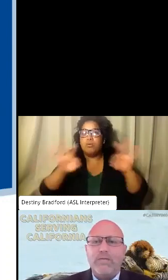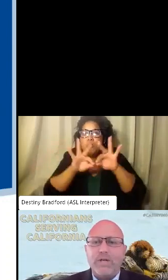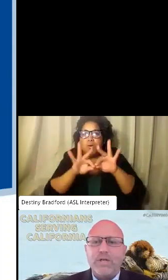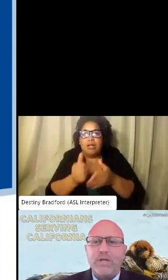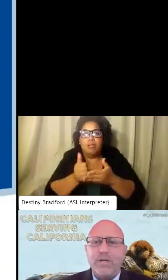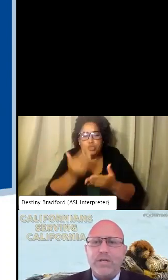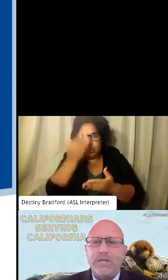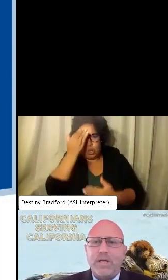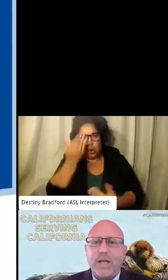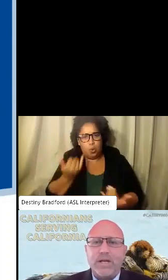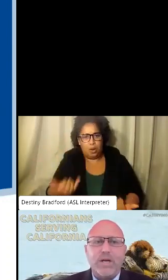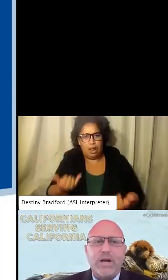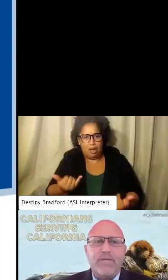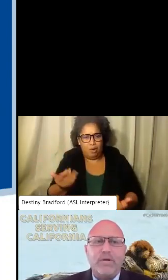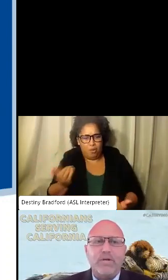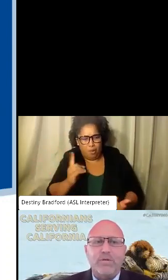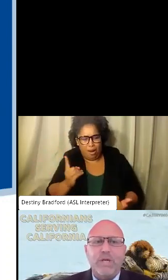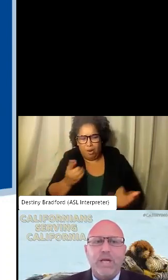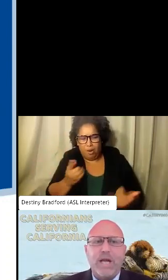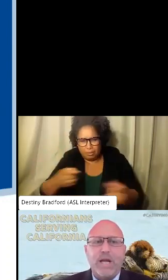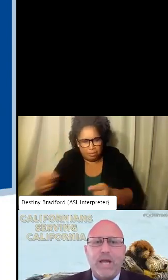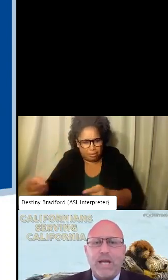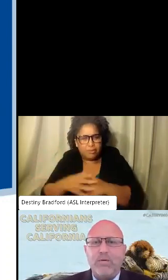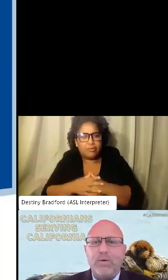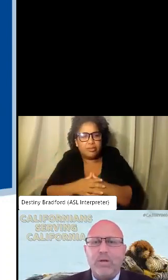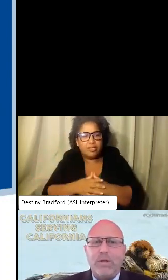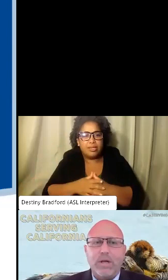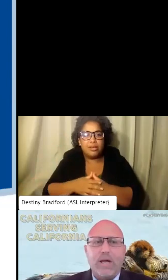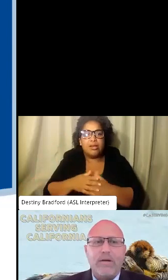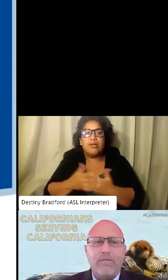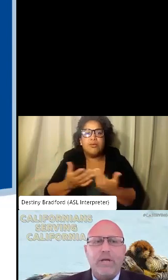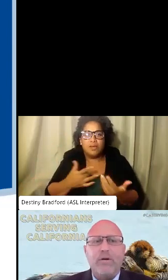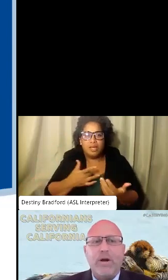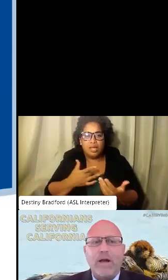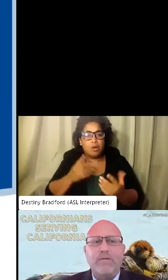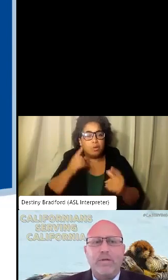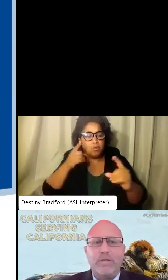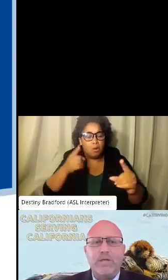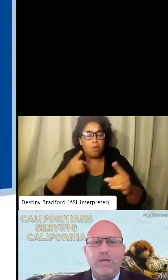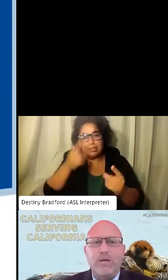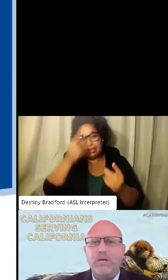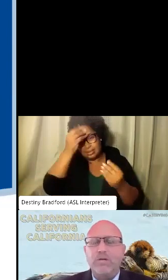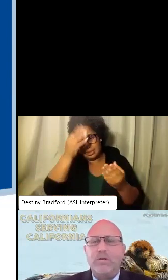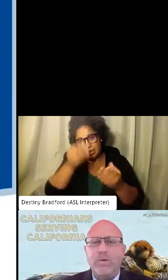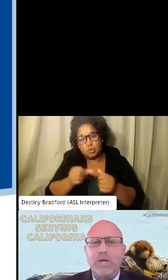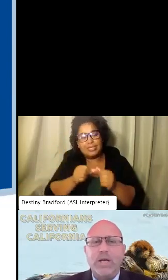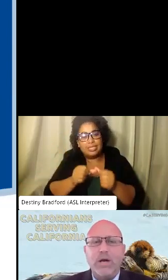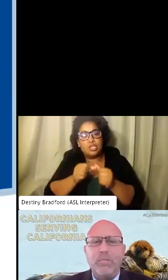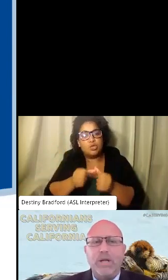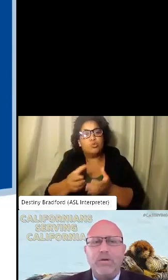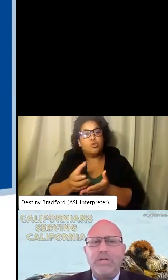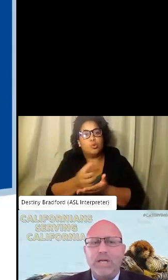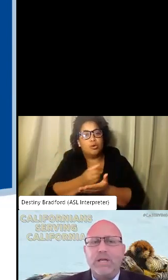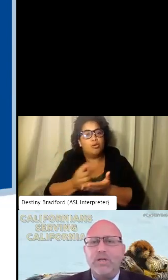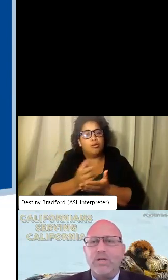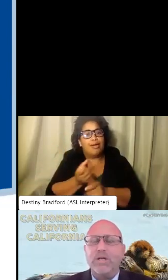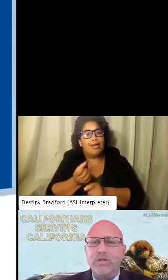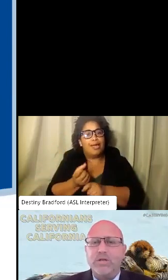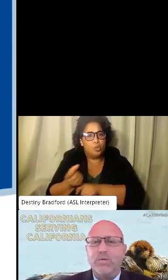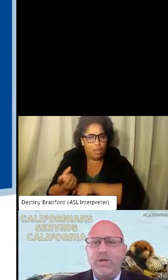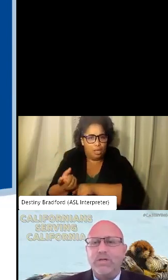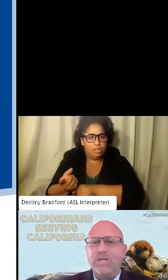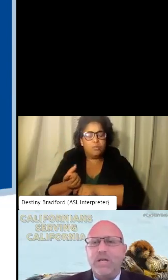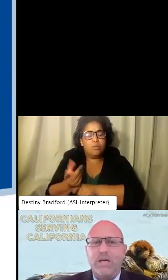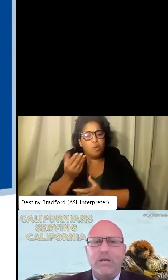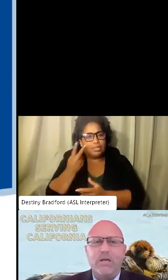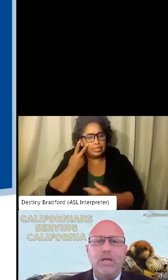We envision this collection effort to be annual every year after this year so that we can help understand the changes